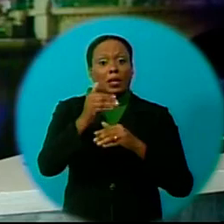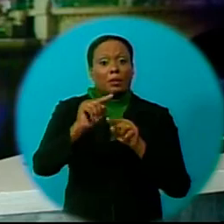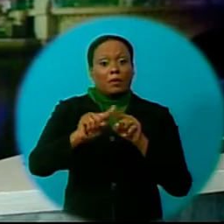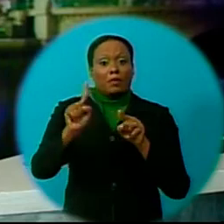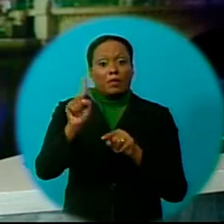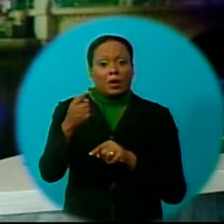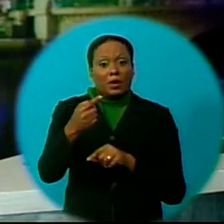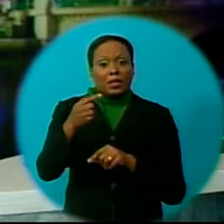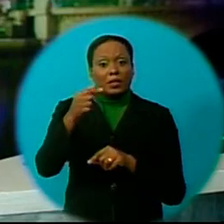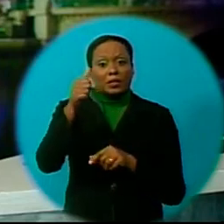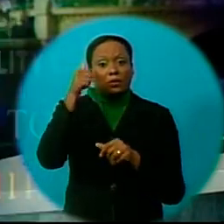news next, but first a reminder that